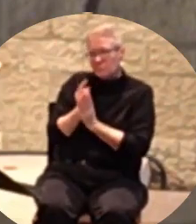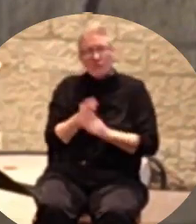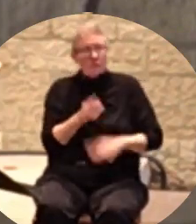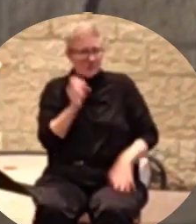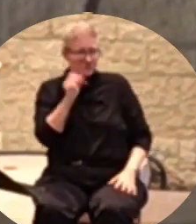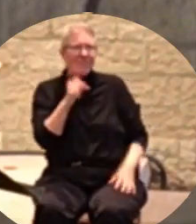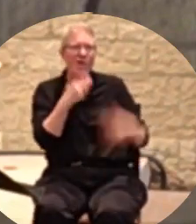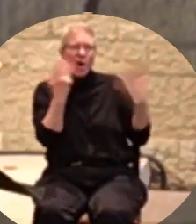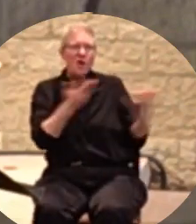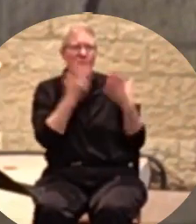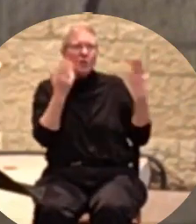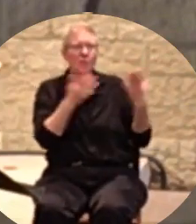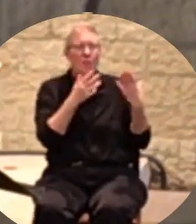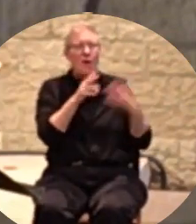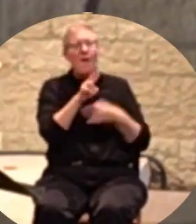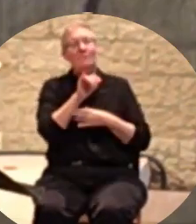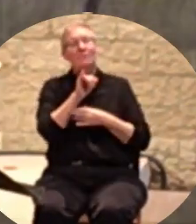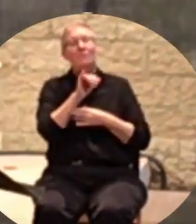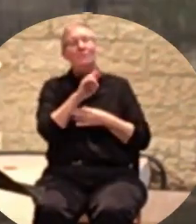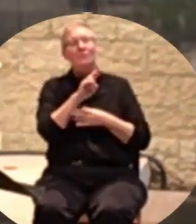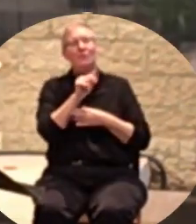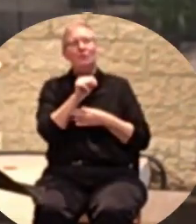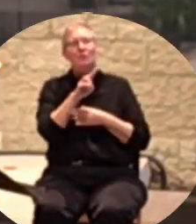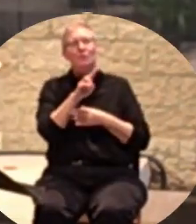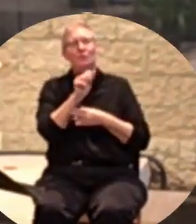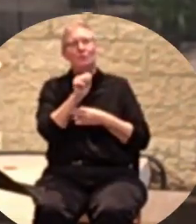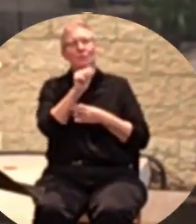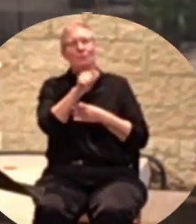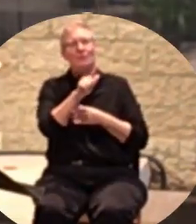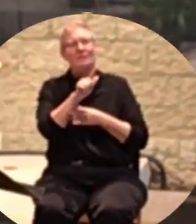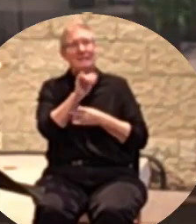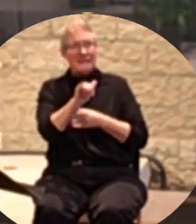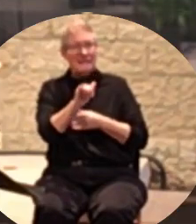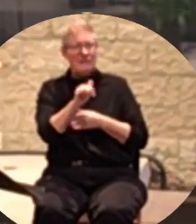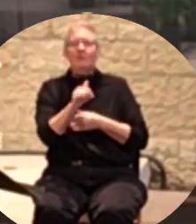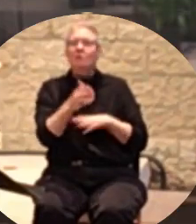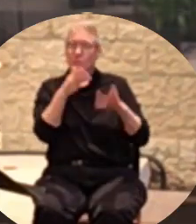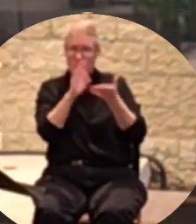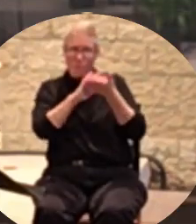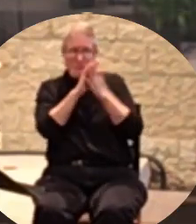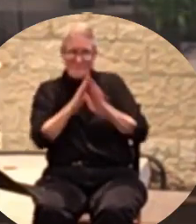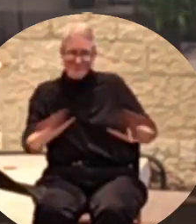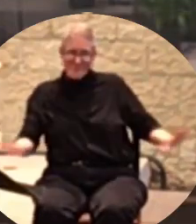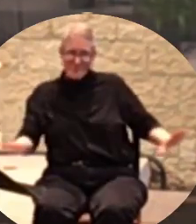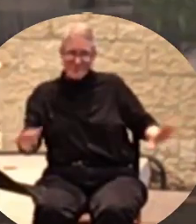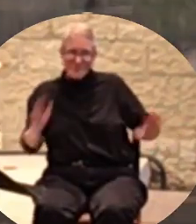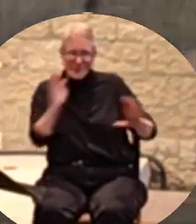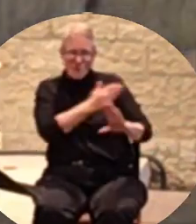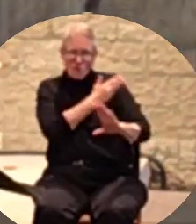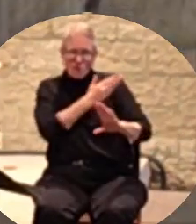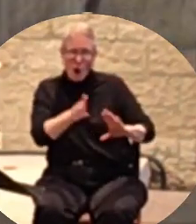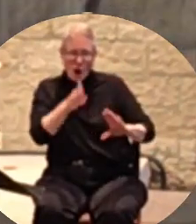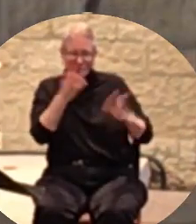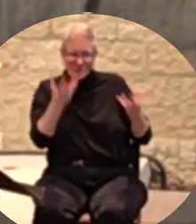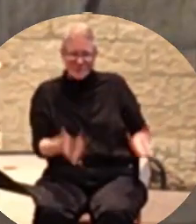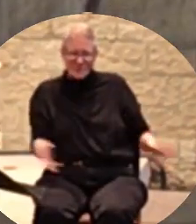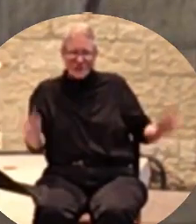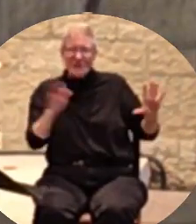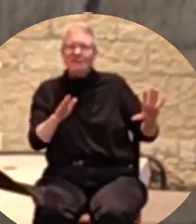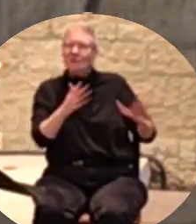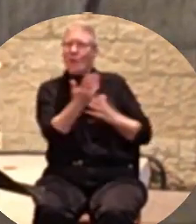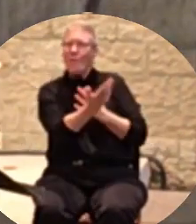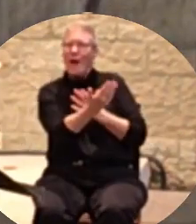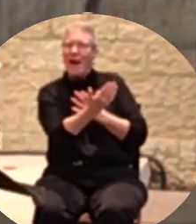are virtually going to be here. So stick around. After the peace song, there's a really cool postlude coming up with the